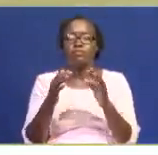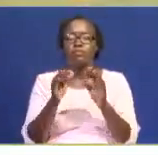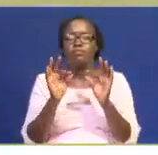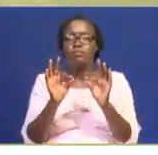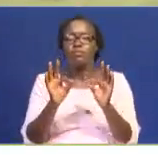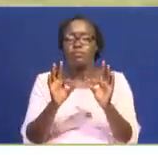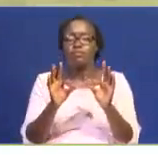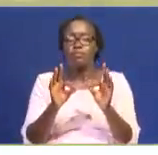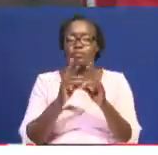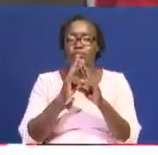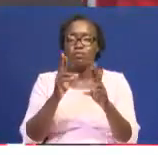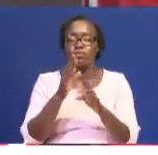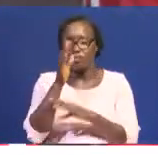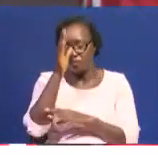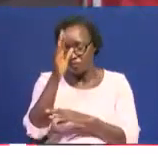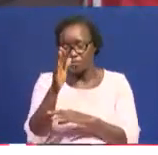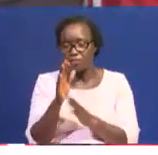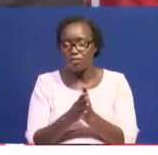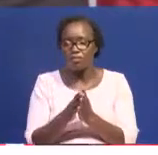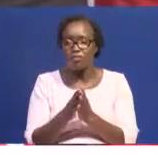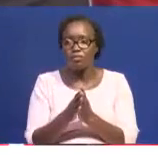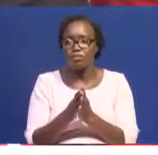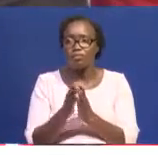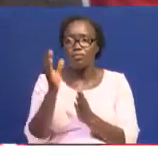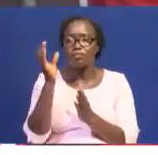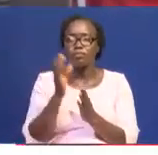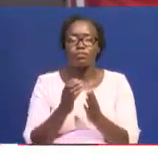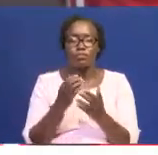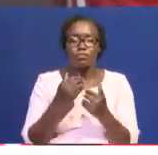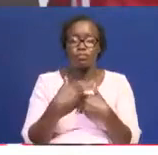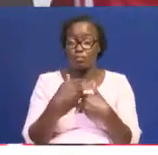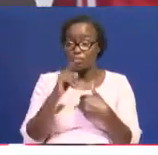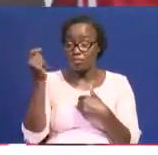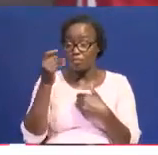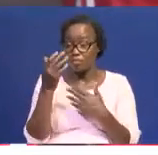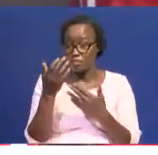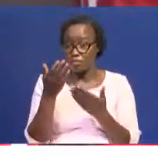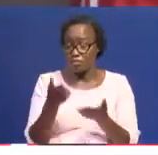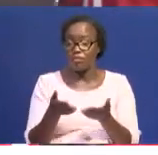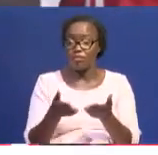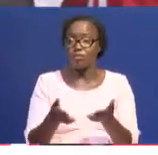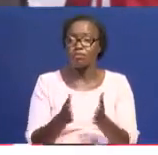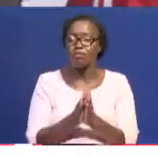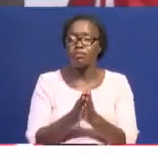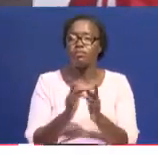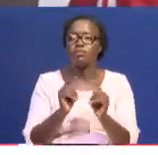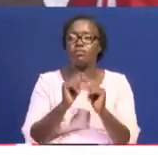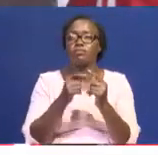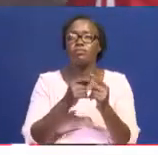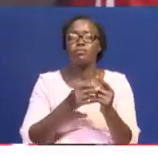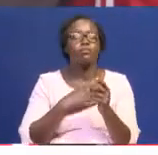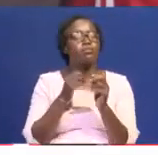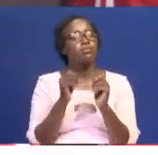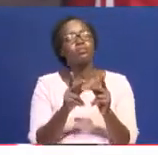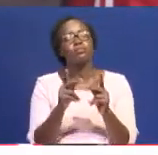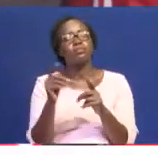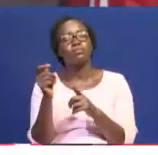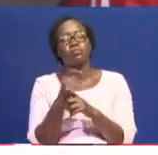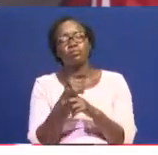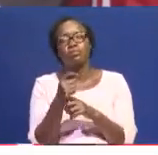performance on Sunday. Taleto cool good tabika Kenya yetu. Na naona team yangu wako sawa,